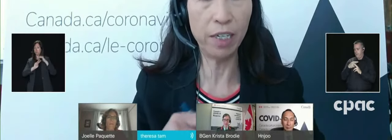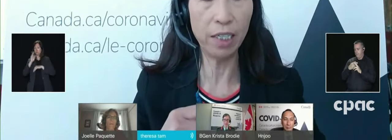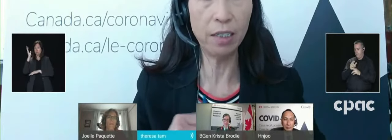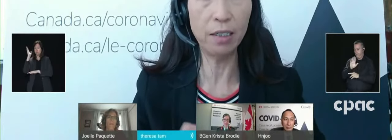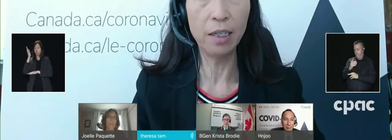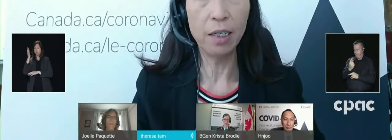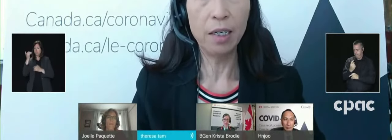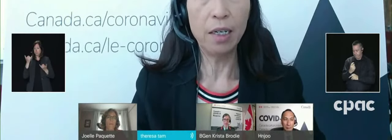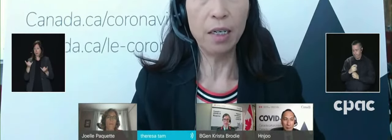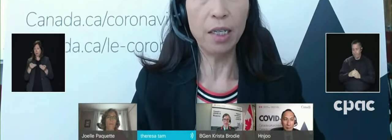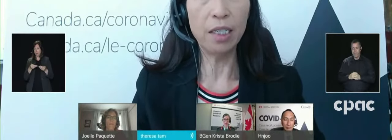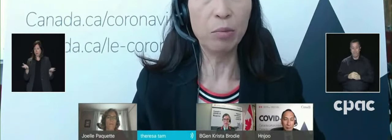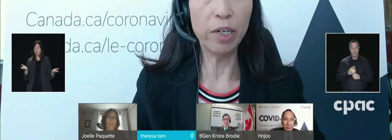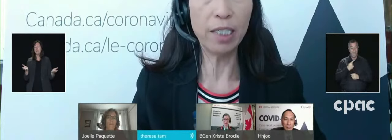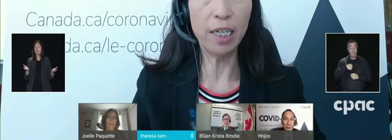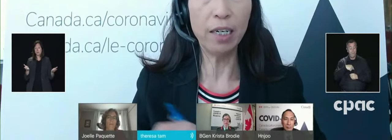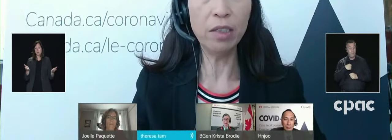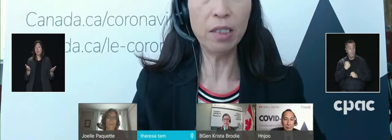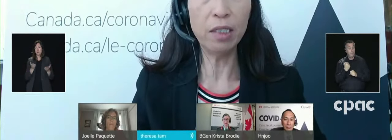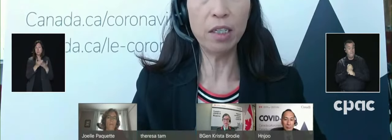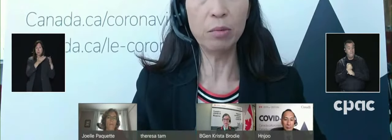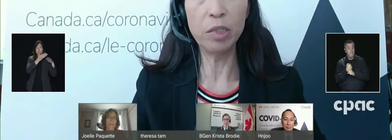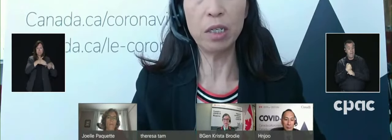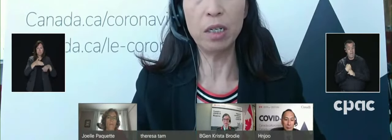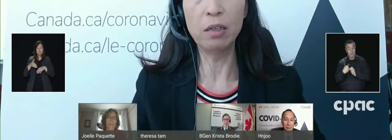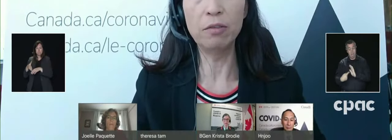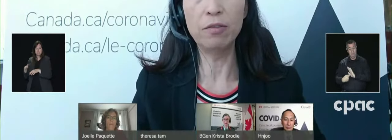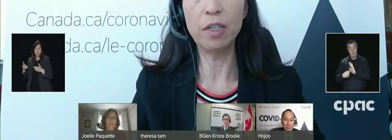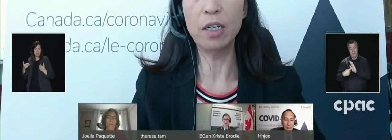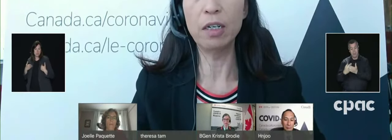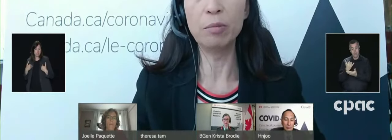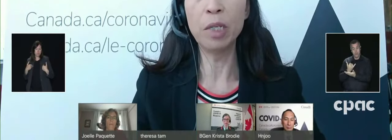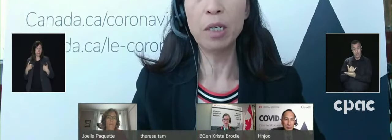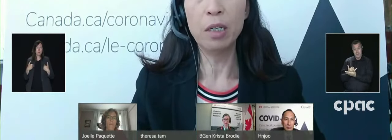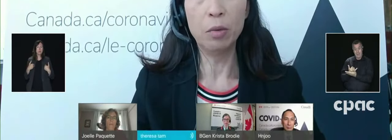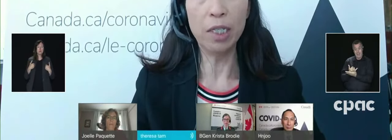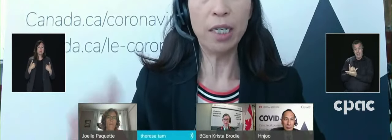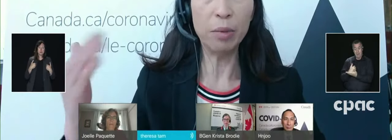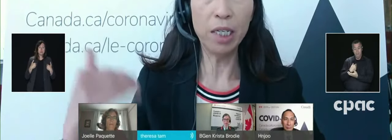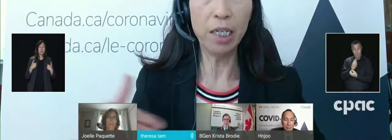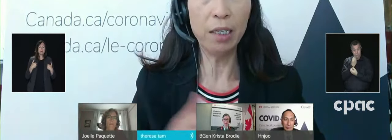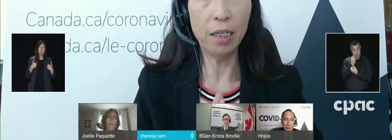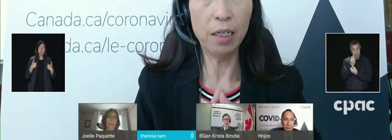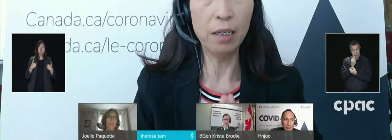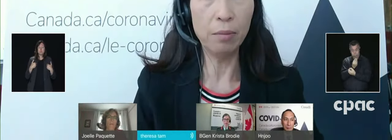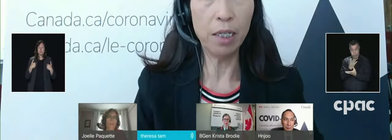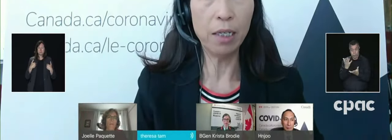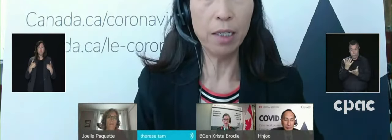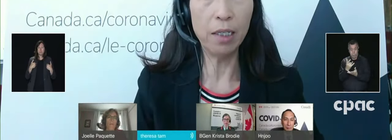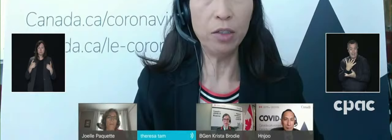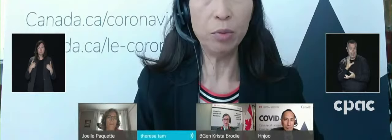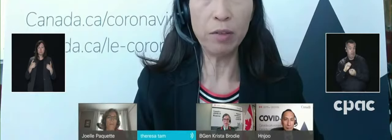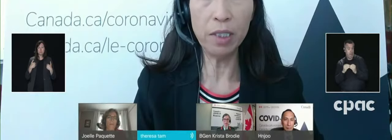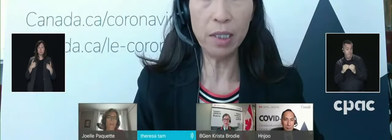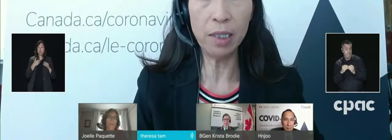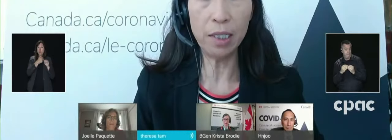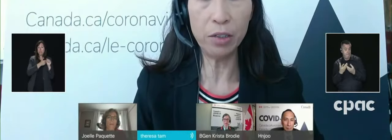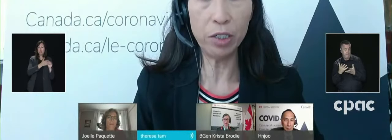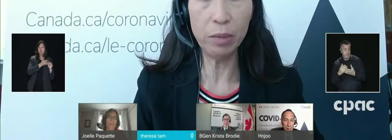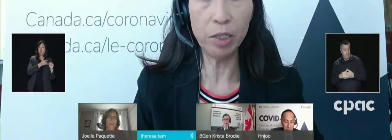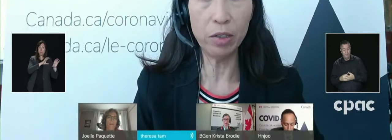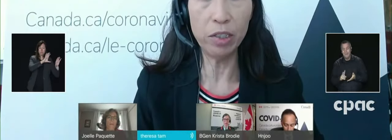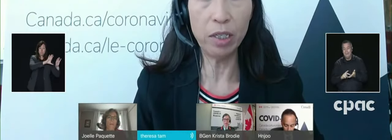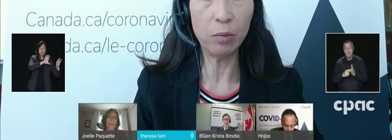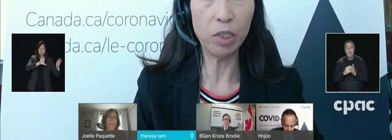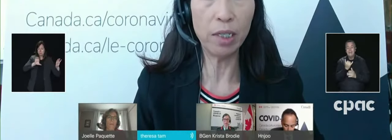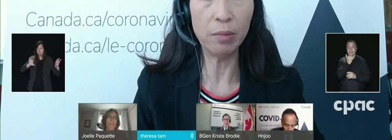we provided, there's some breakdowns in terms of what's happening in each province and